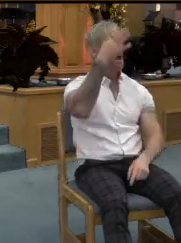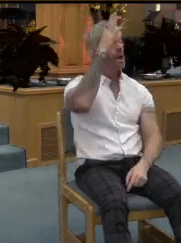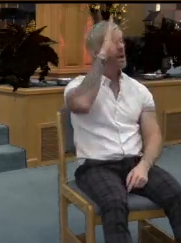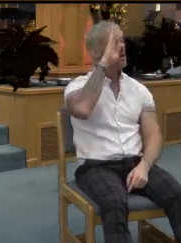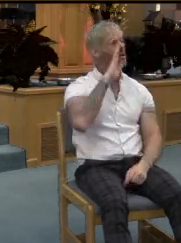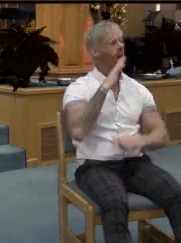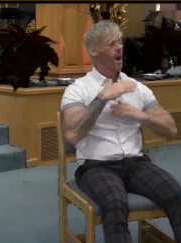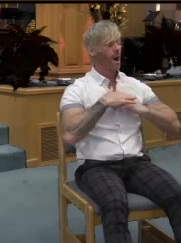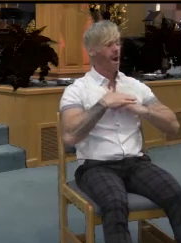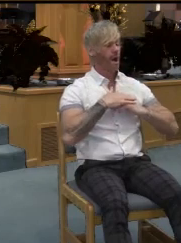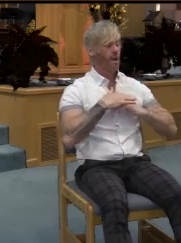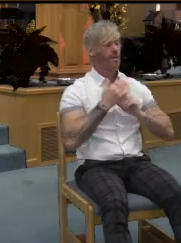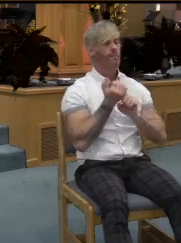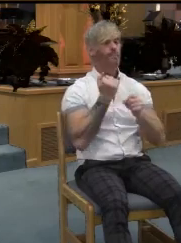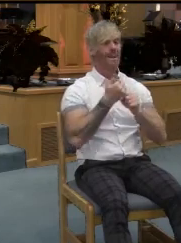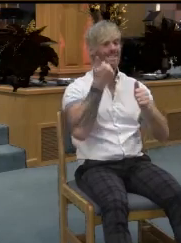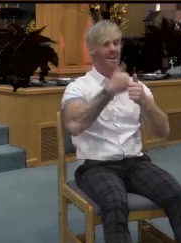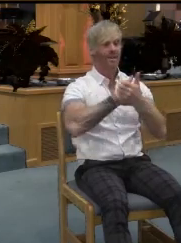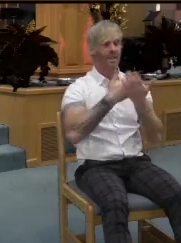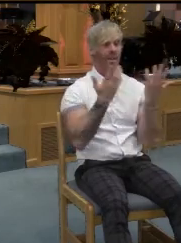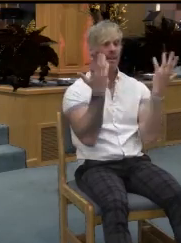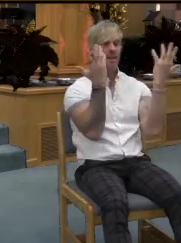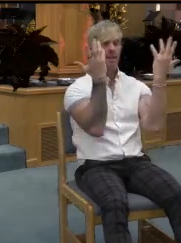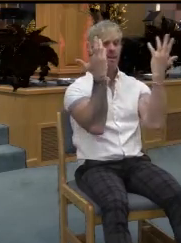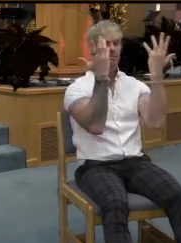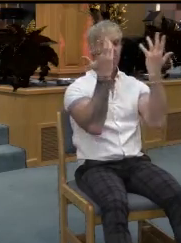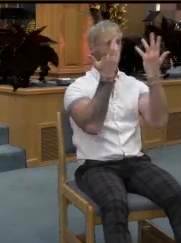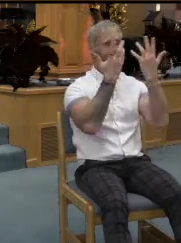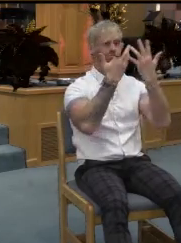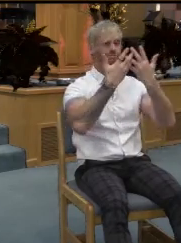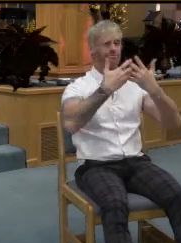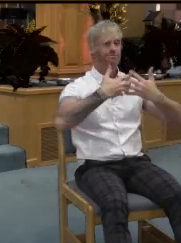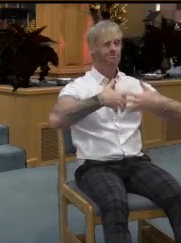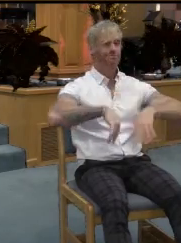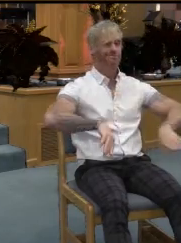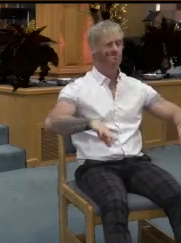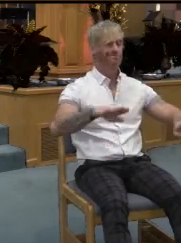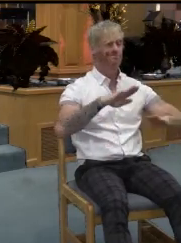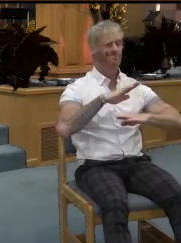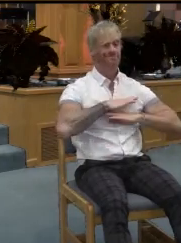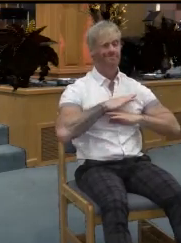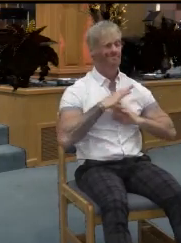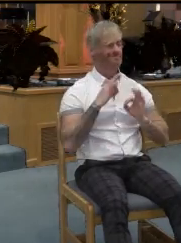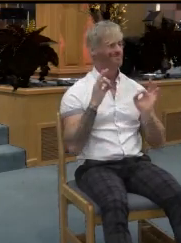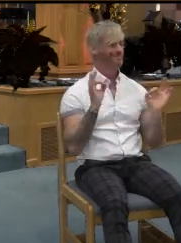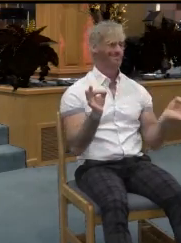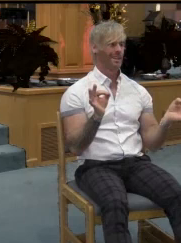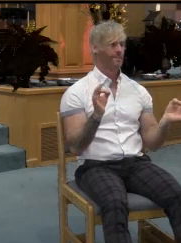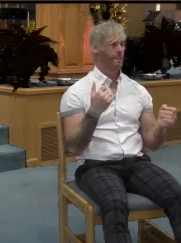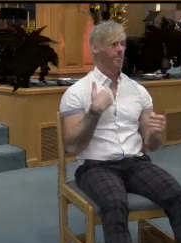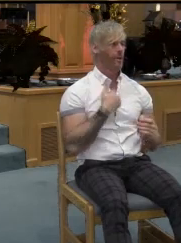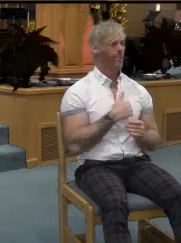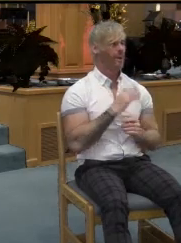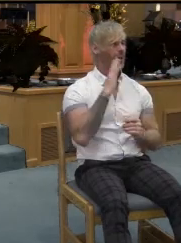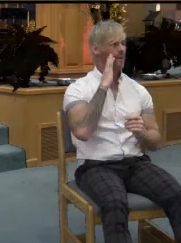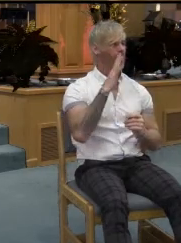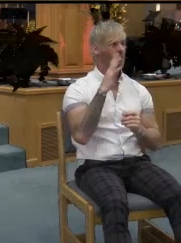work together for the good of those who love God and are called according to his purpose for them. And we hang on to that scripture, don't